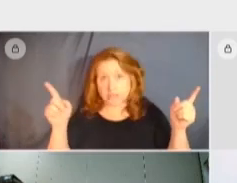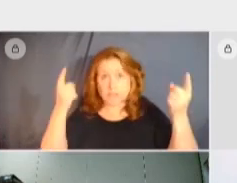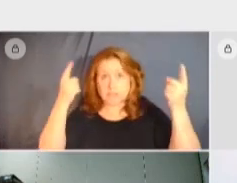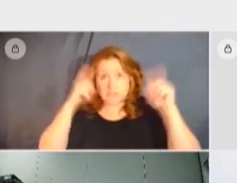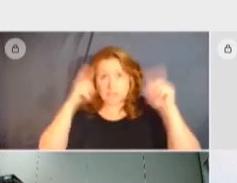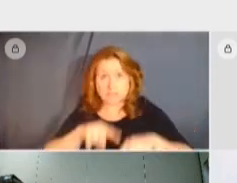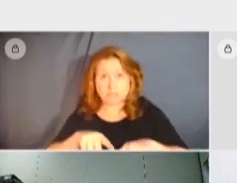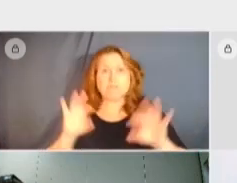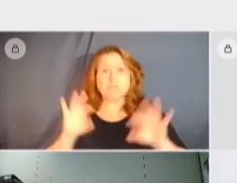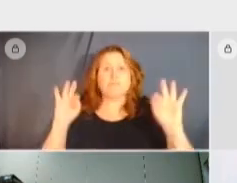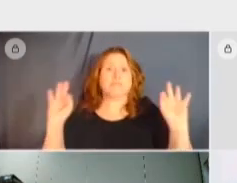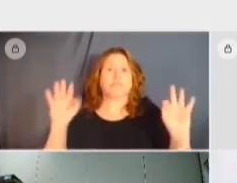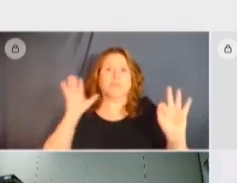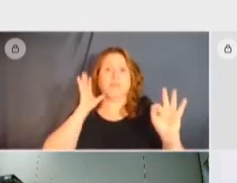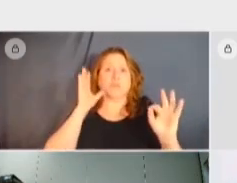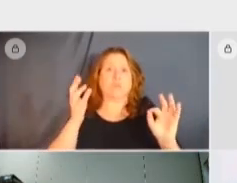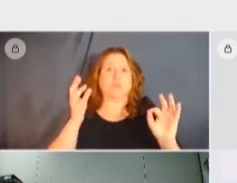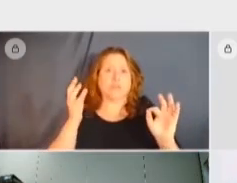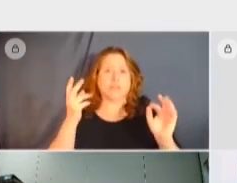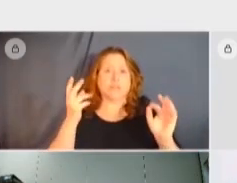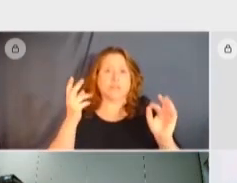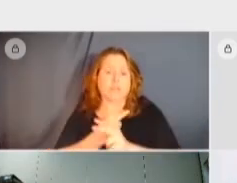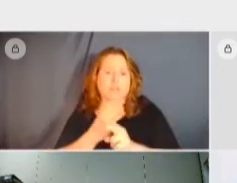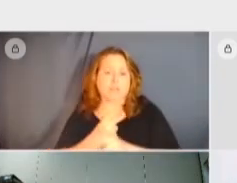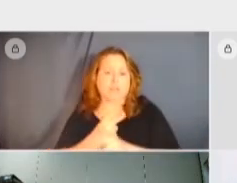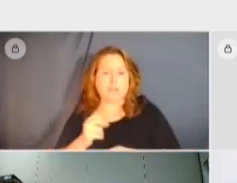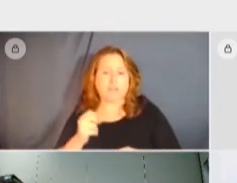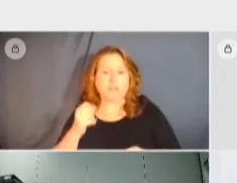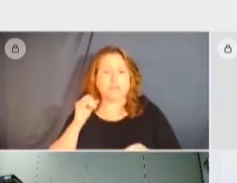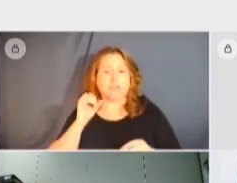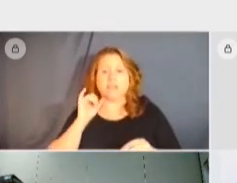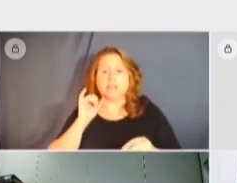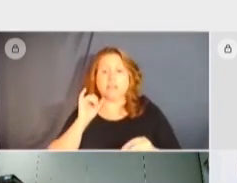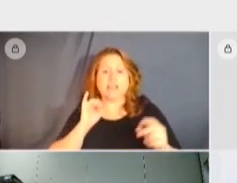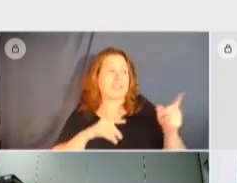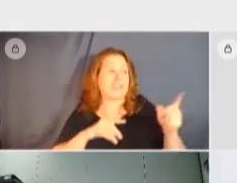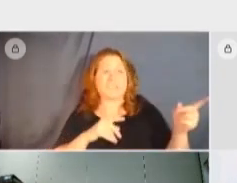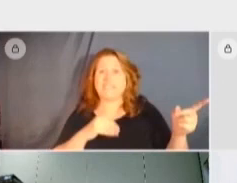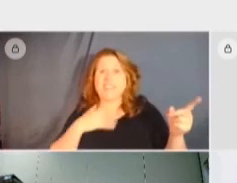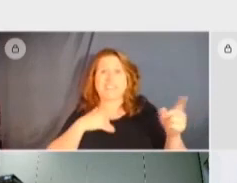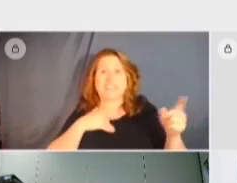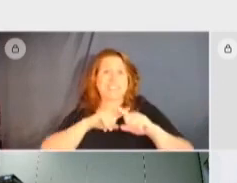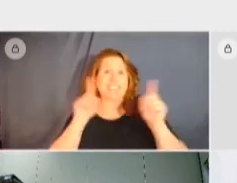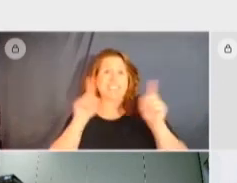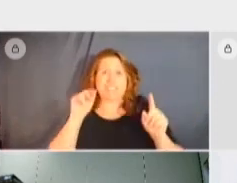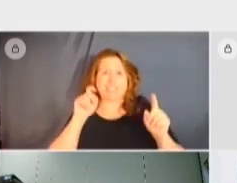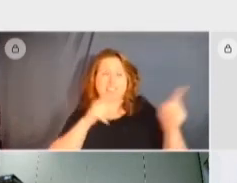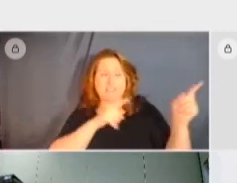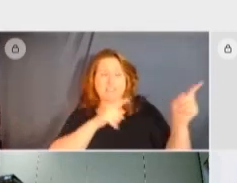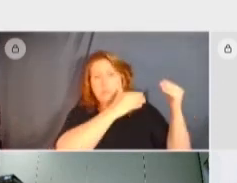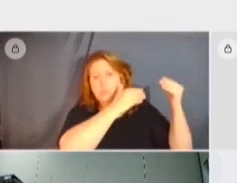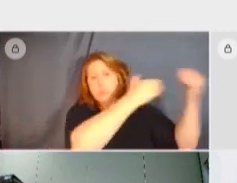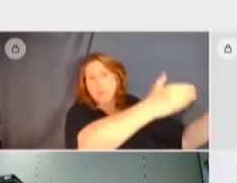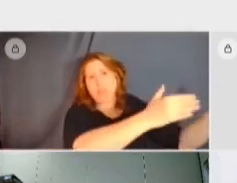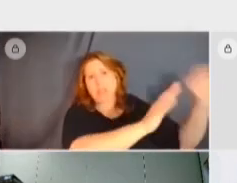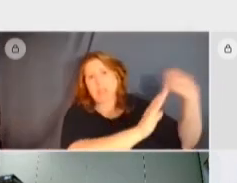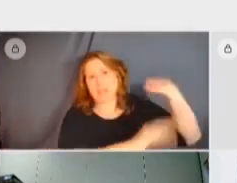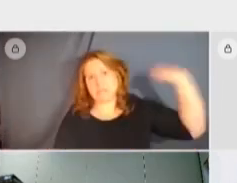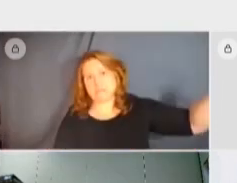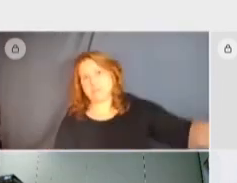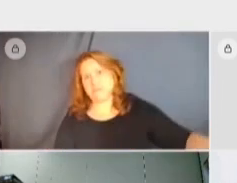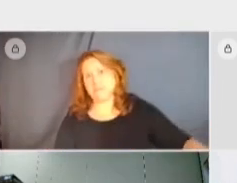Yeah, you know, if they can do that, if they have a different date, we could talk about it. But I sure, it's yeah, certainly easier for me to coordinate if we